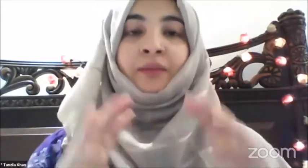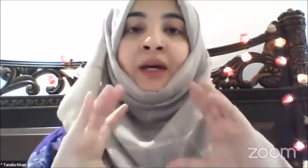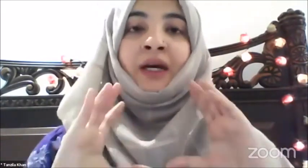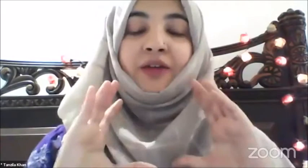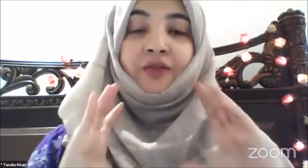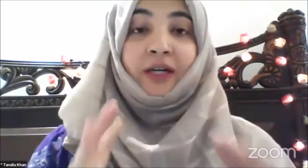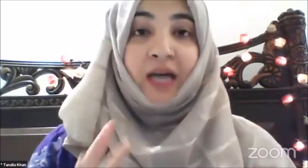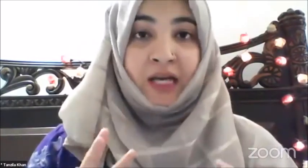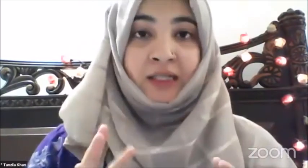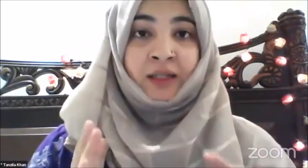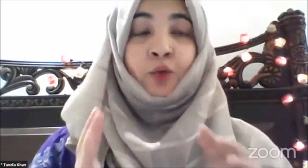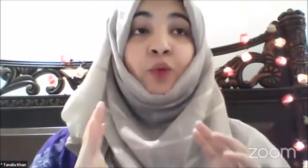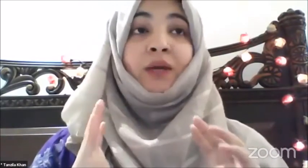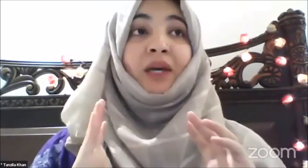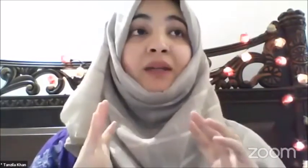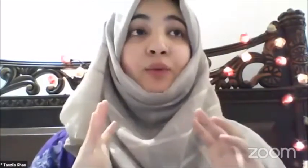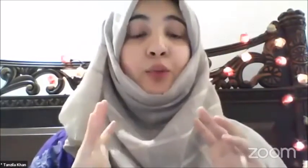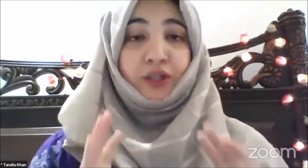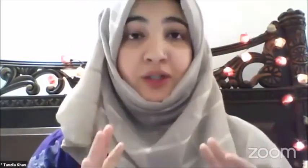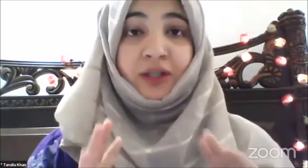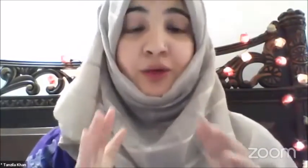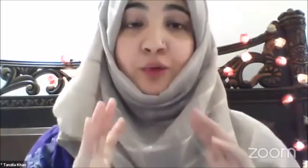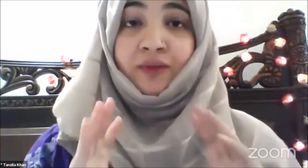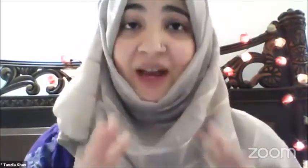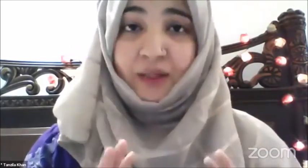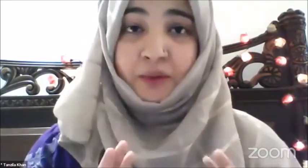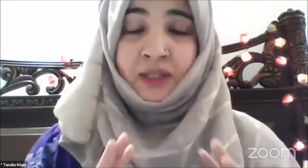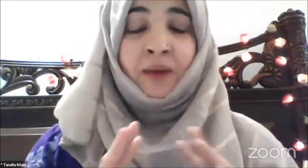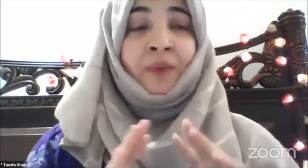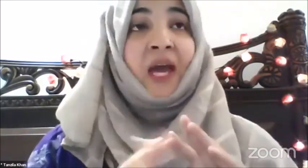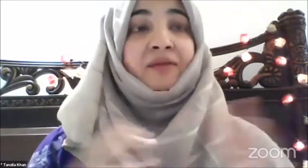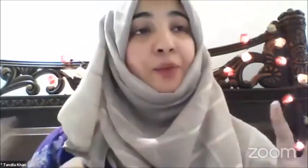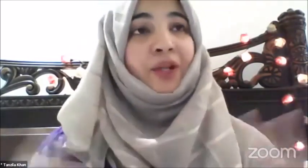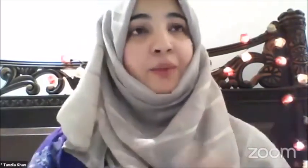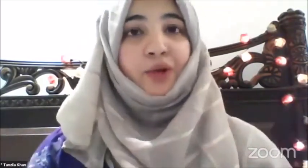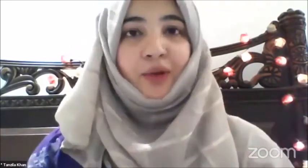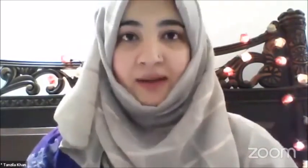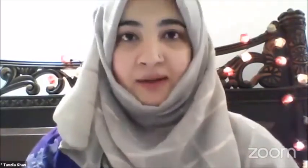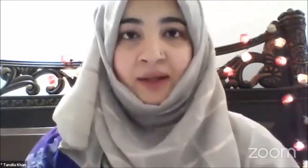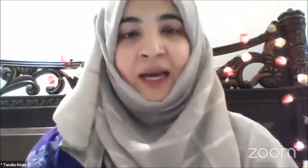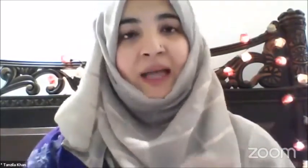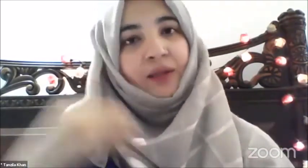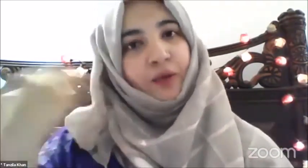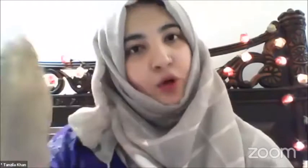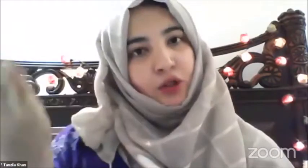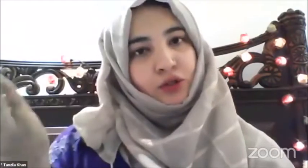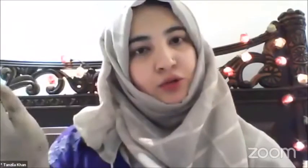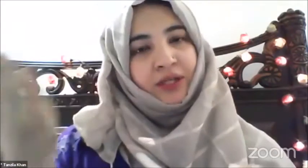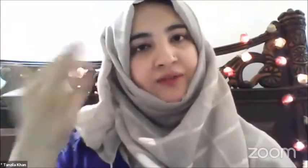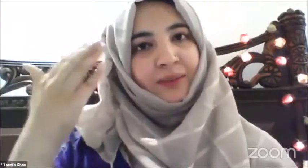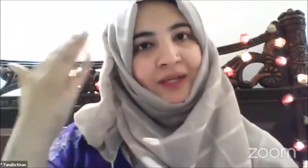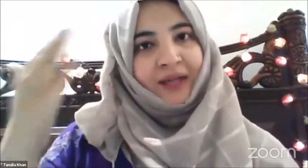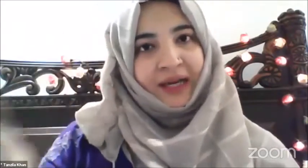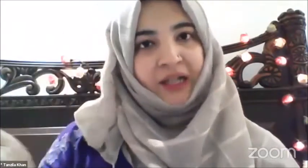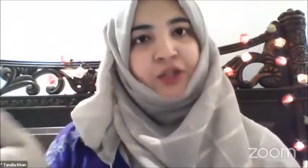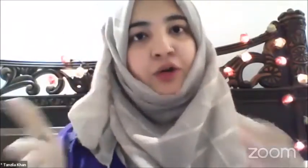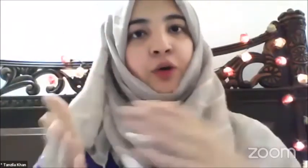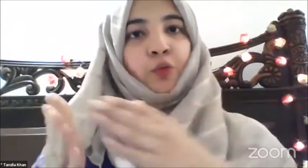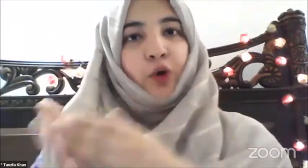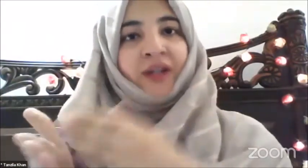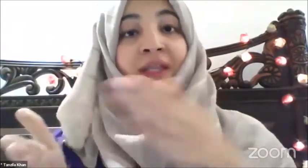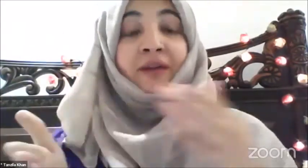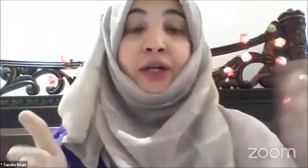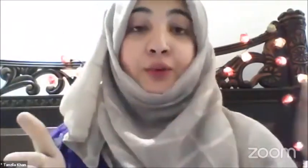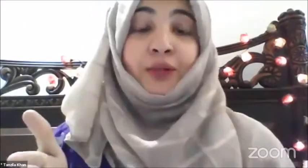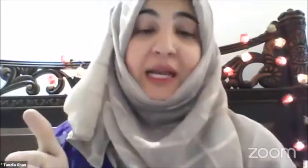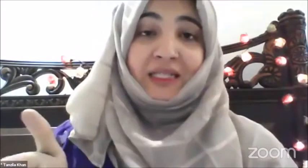them different tasks. We make them question their own values and we put them together. And then we also give them a direction on